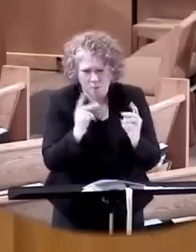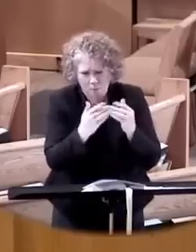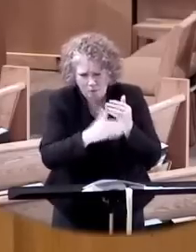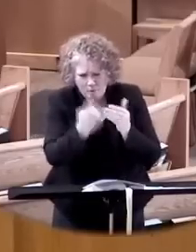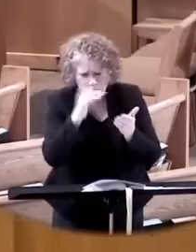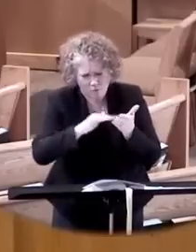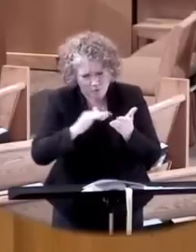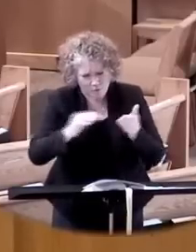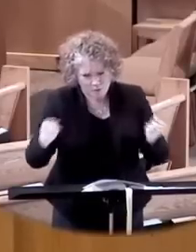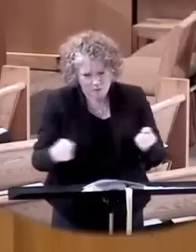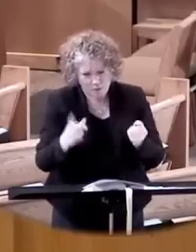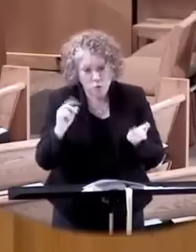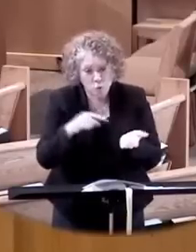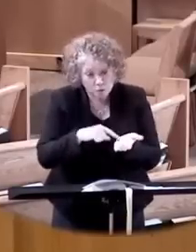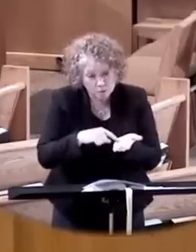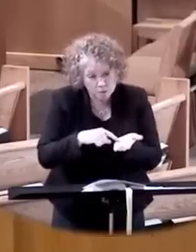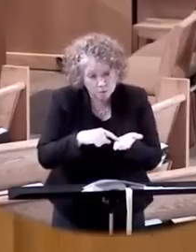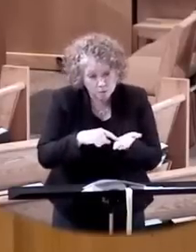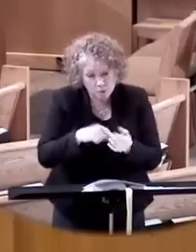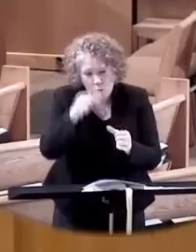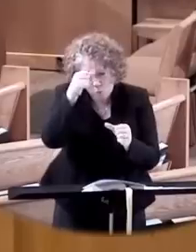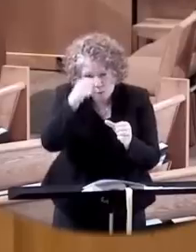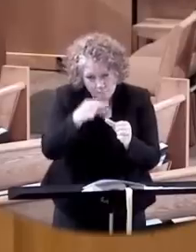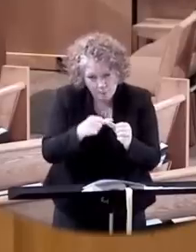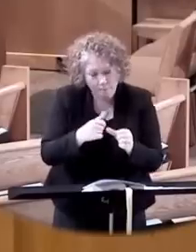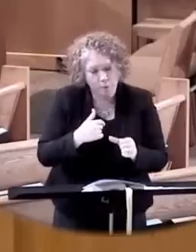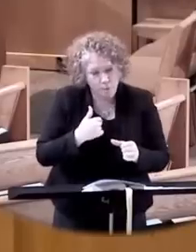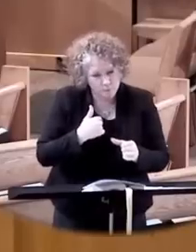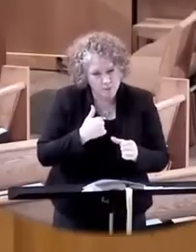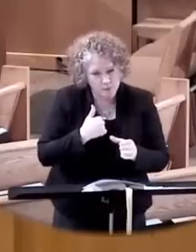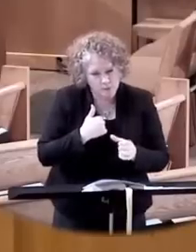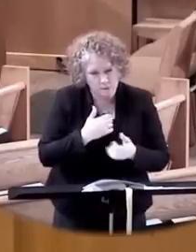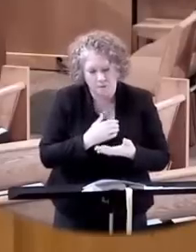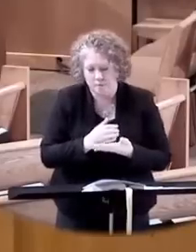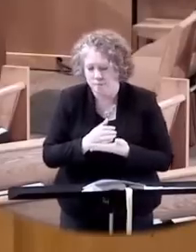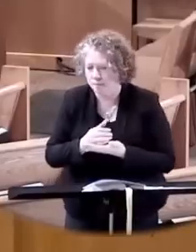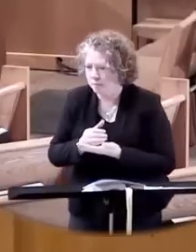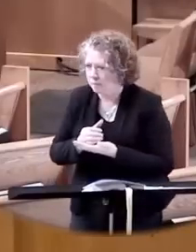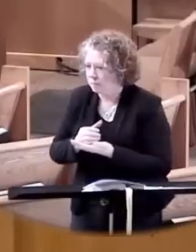for the forgiveness of sins. Do this in memory of me."